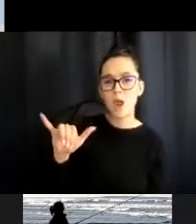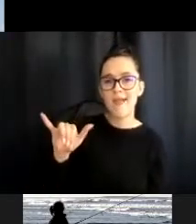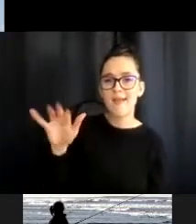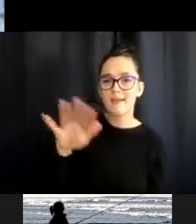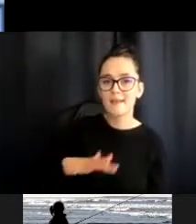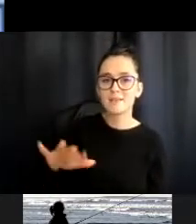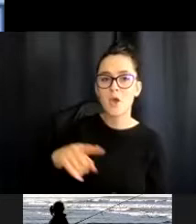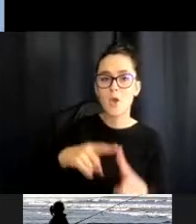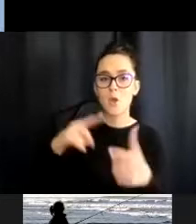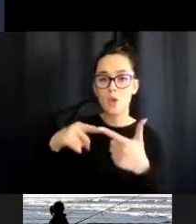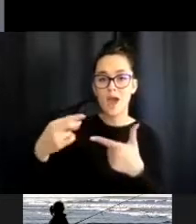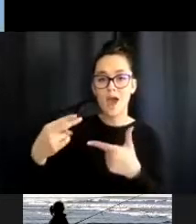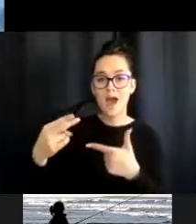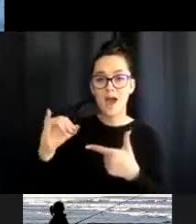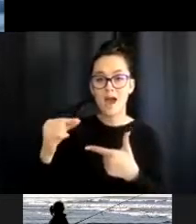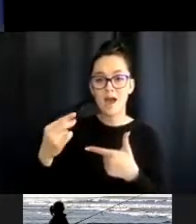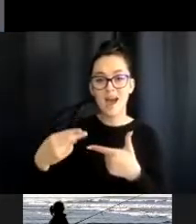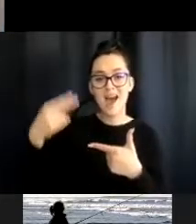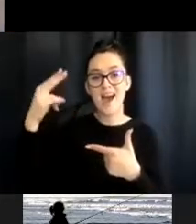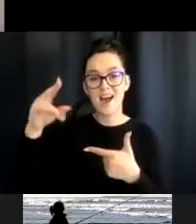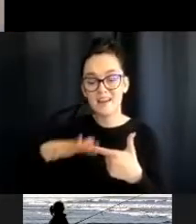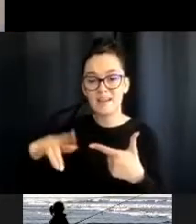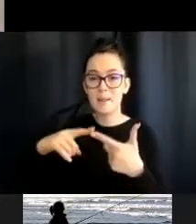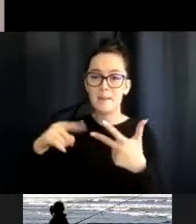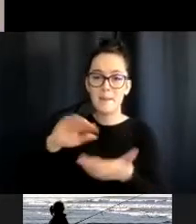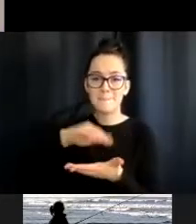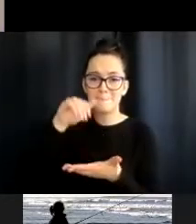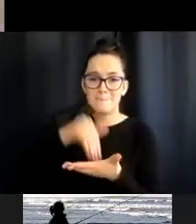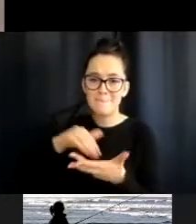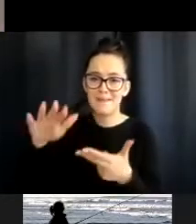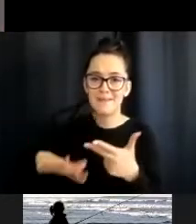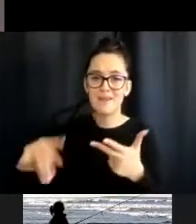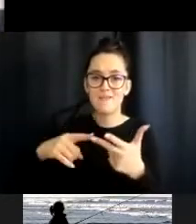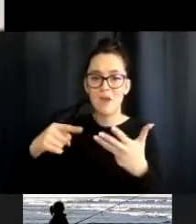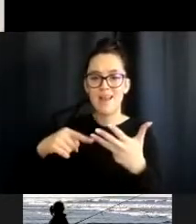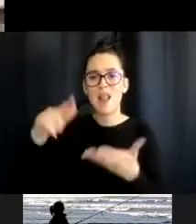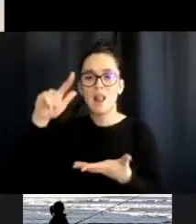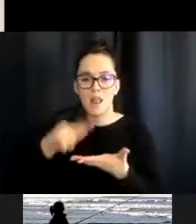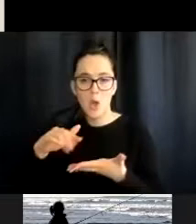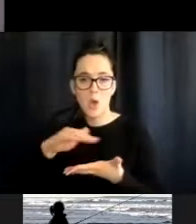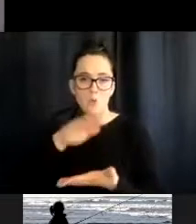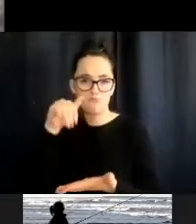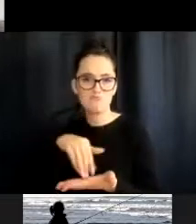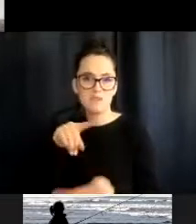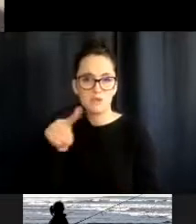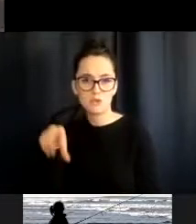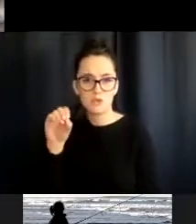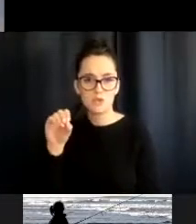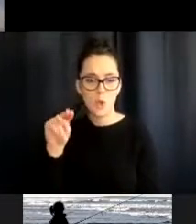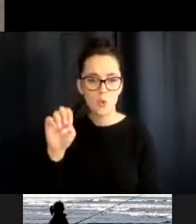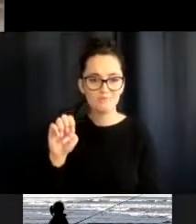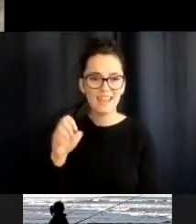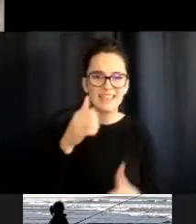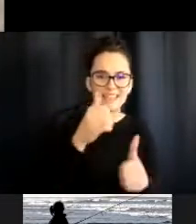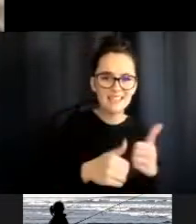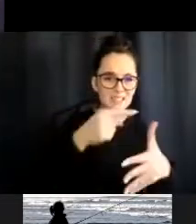the mid zone, and then the low zone critters. And each zone has unique organisms. So